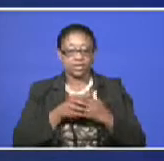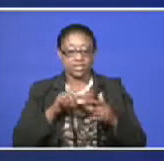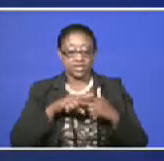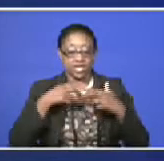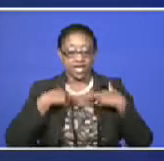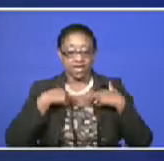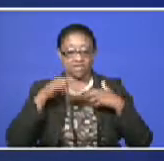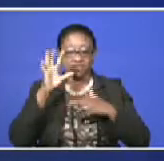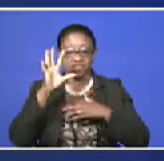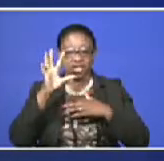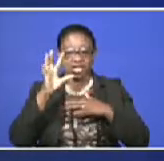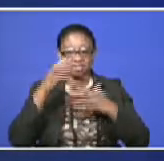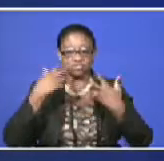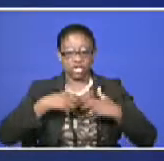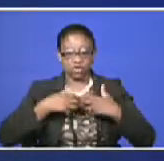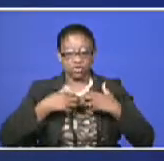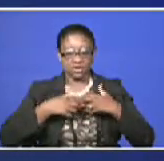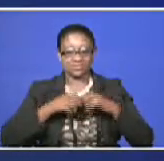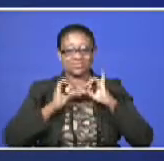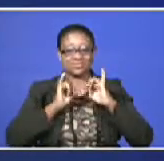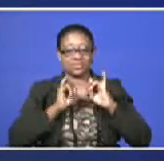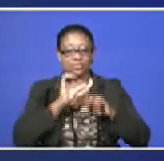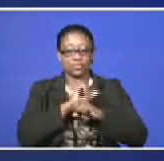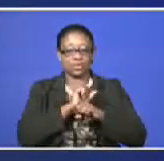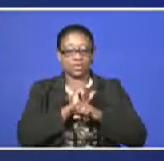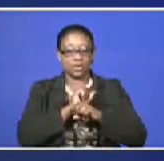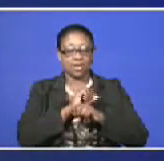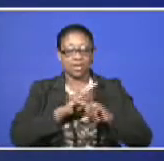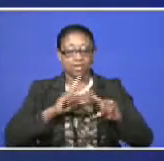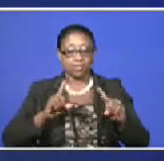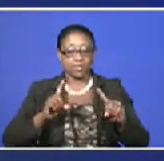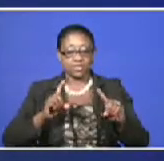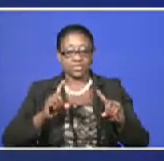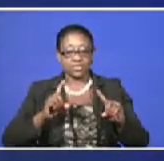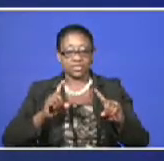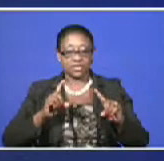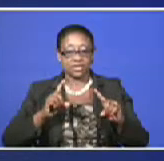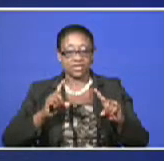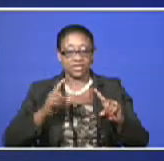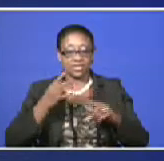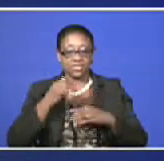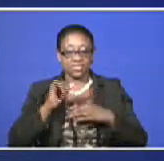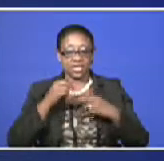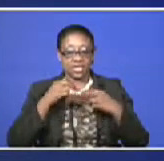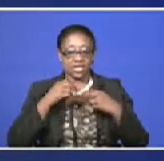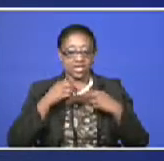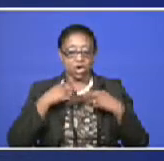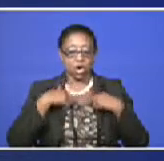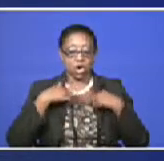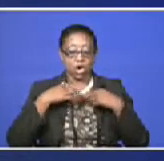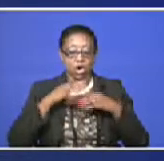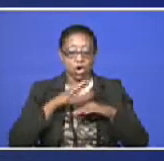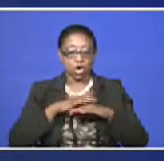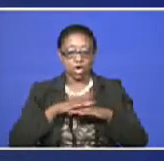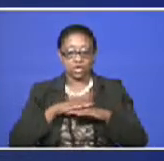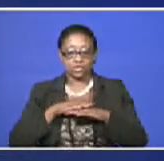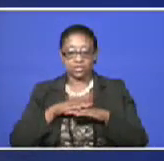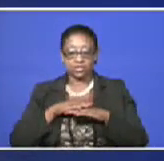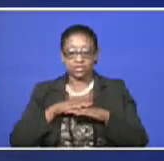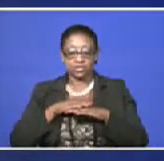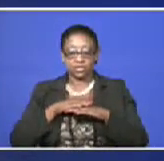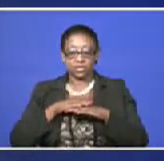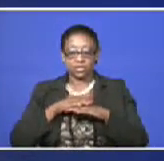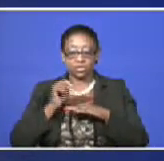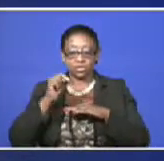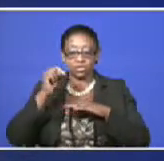generators, remains fully operational, adding that power was restored in Baileytown early Tuesday morning, with South Bimini having power